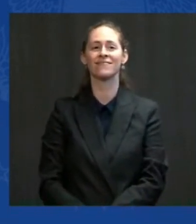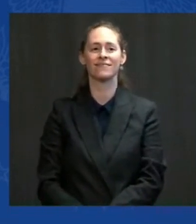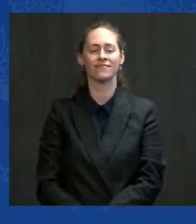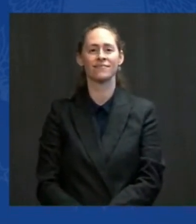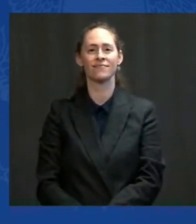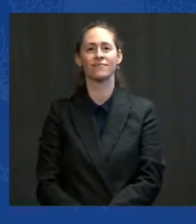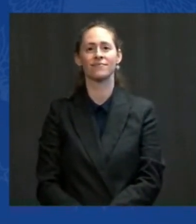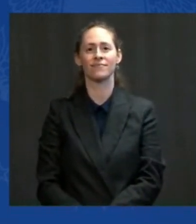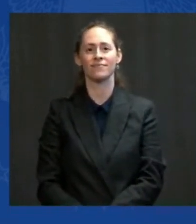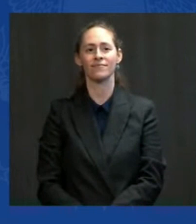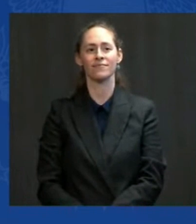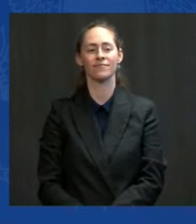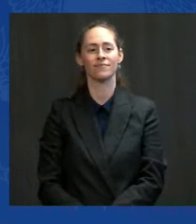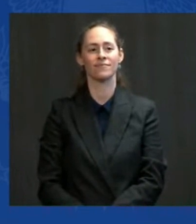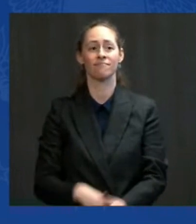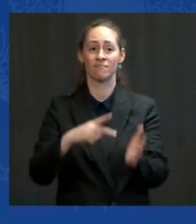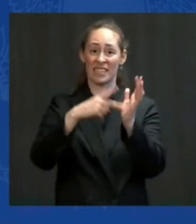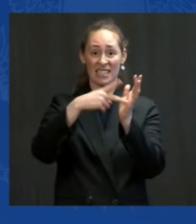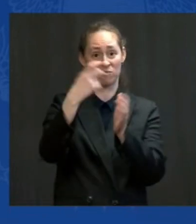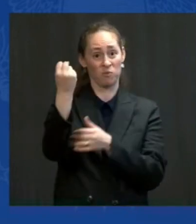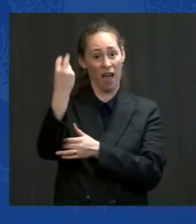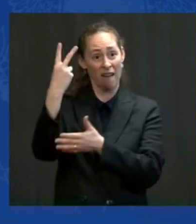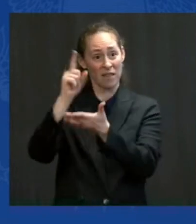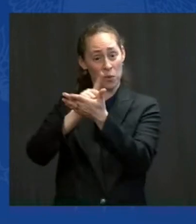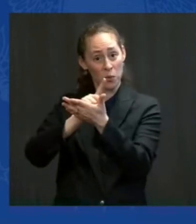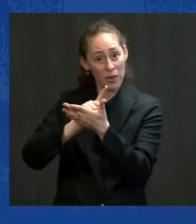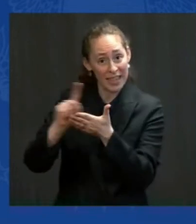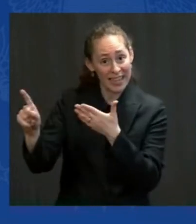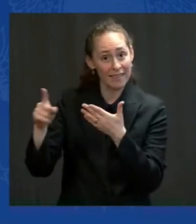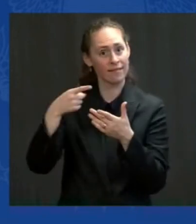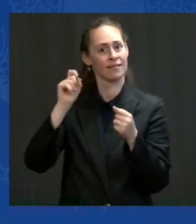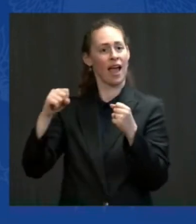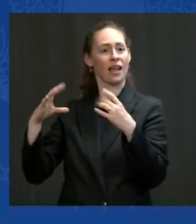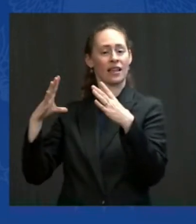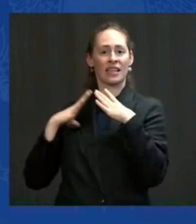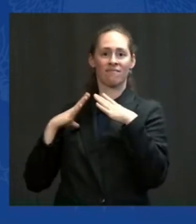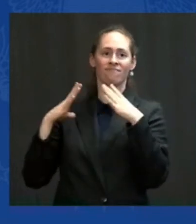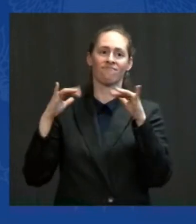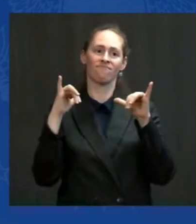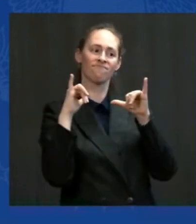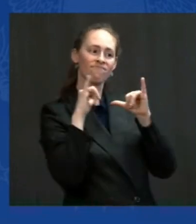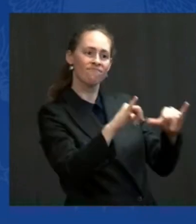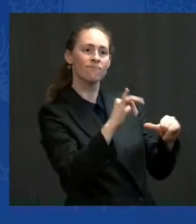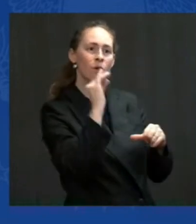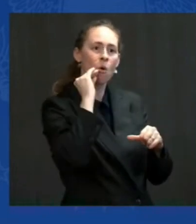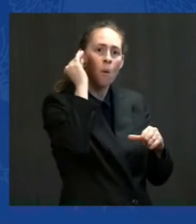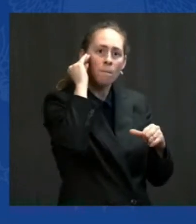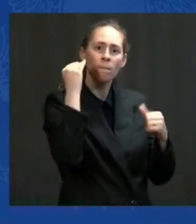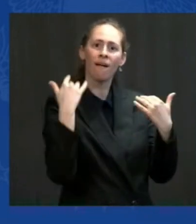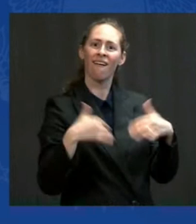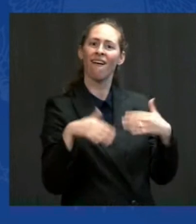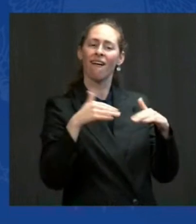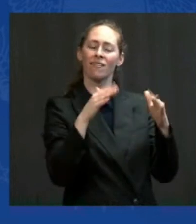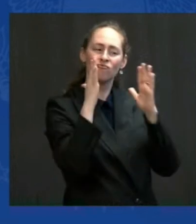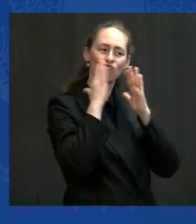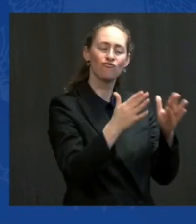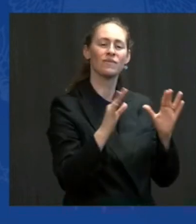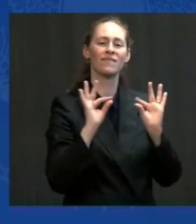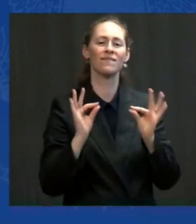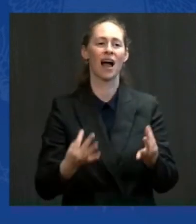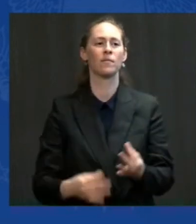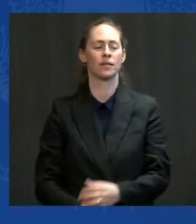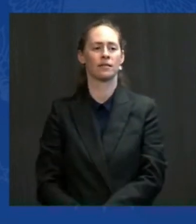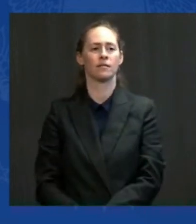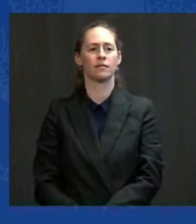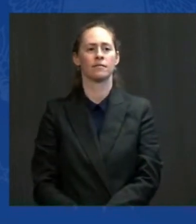To 12 weeks of paid family leave. Look, we're one of the few major economies in the world that doesn't